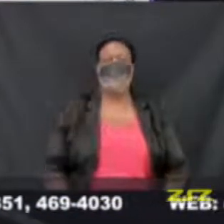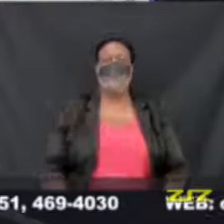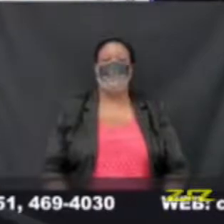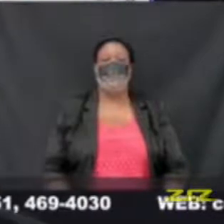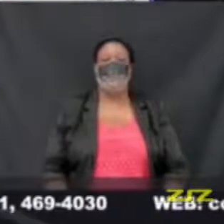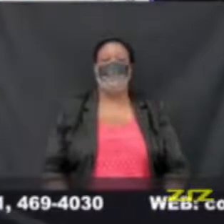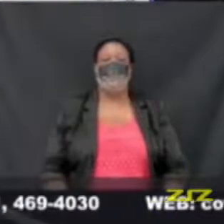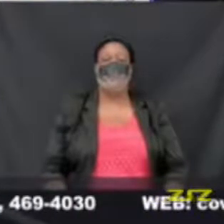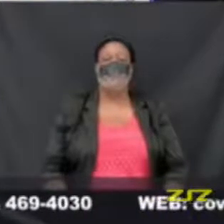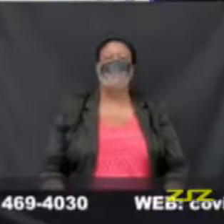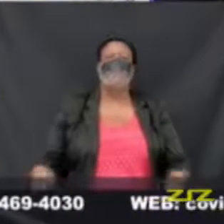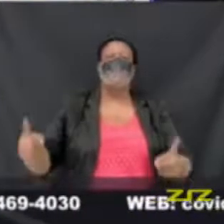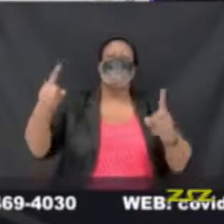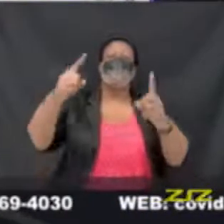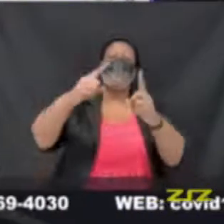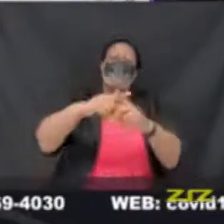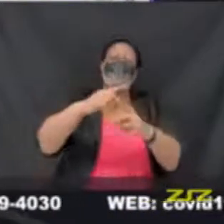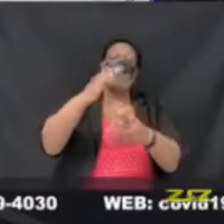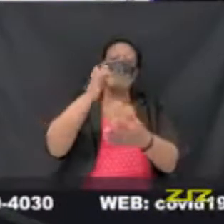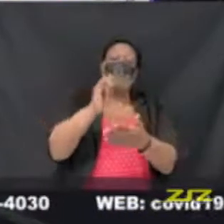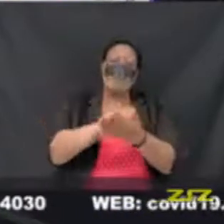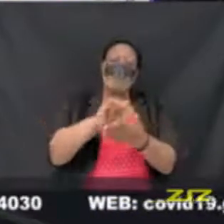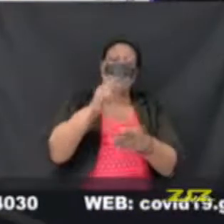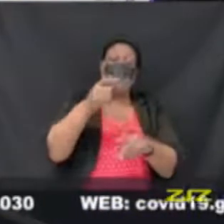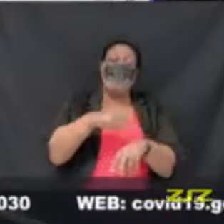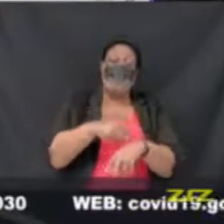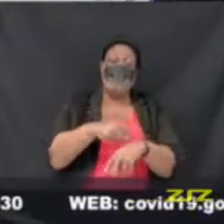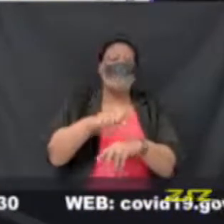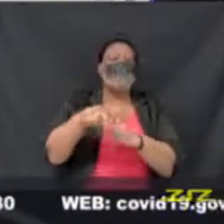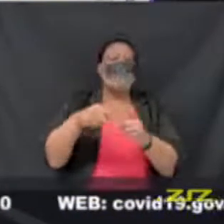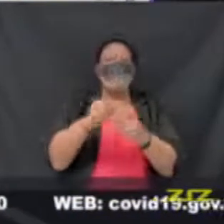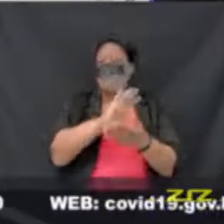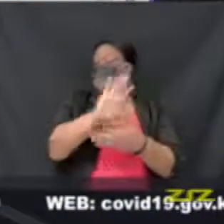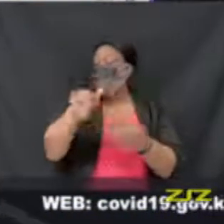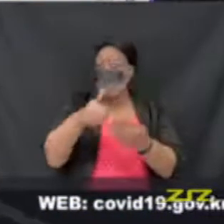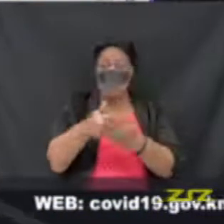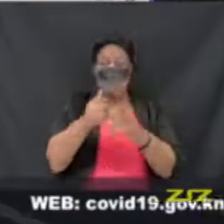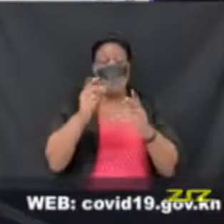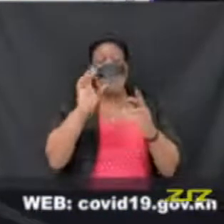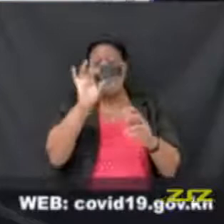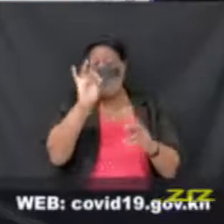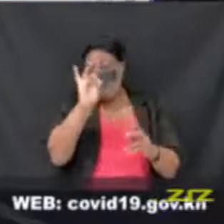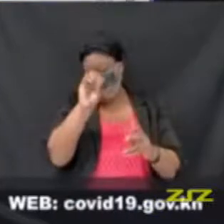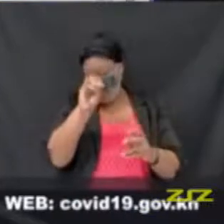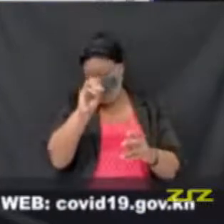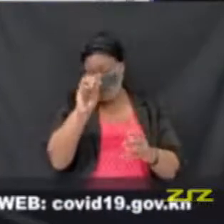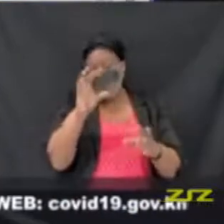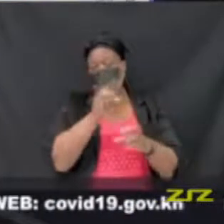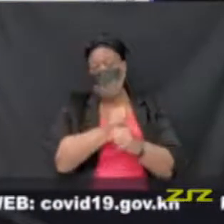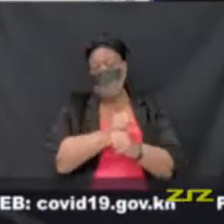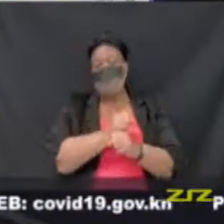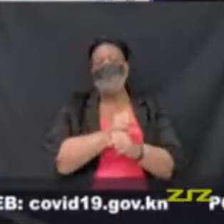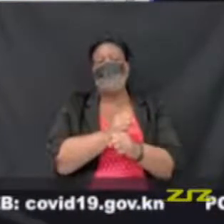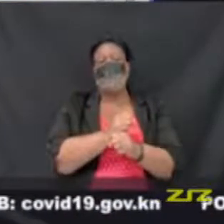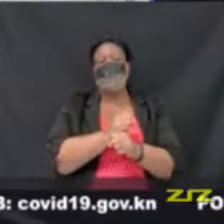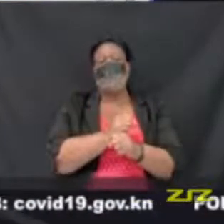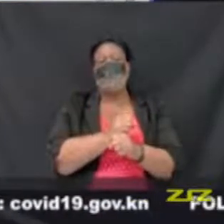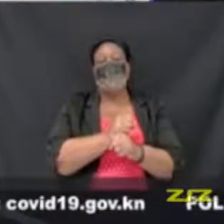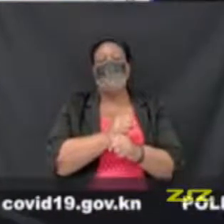such time, we have to make sure that we create certain bubbles to prevent the spread